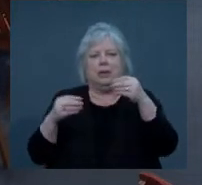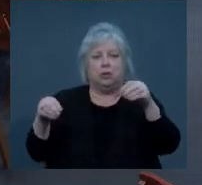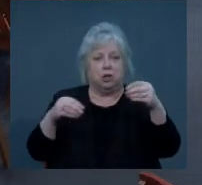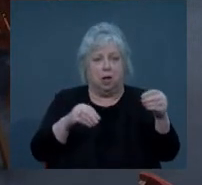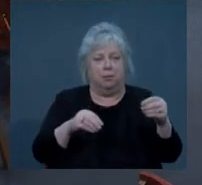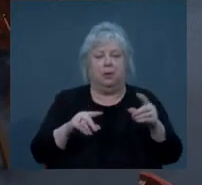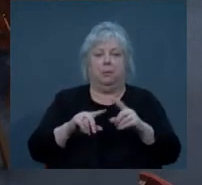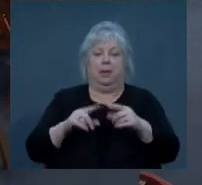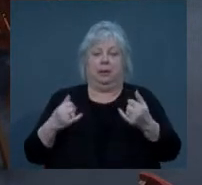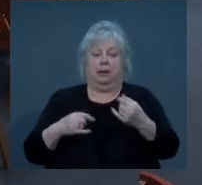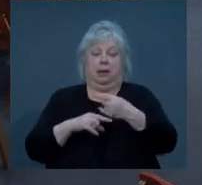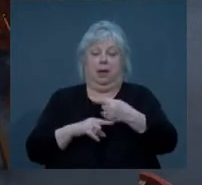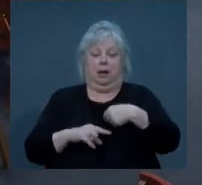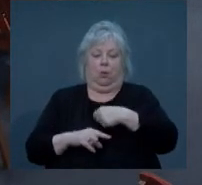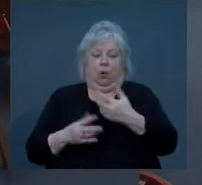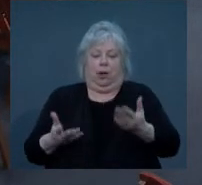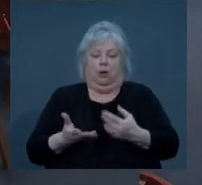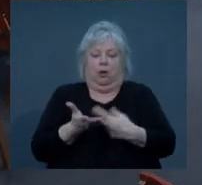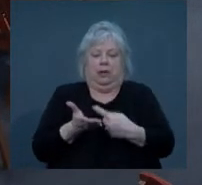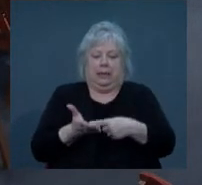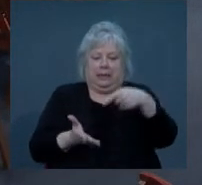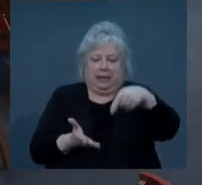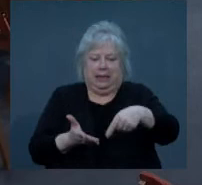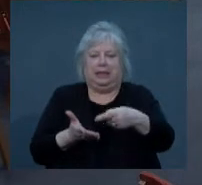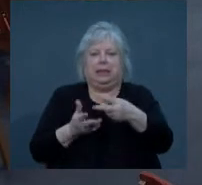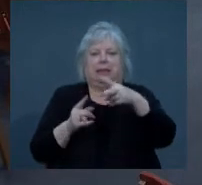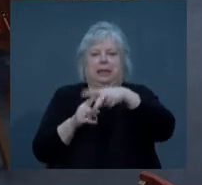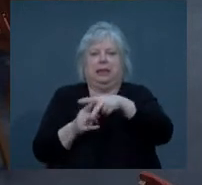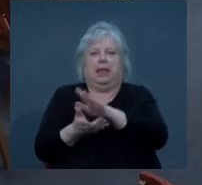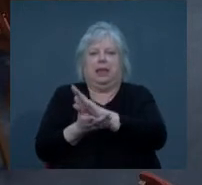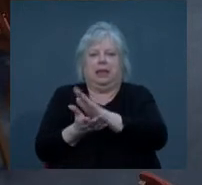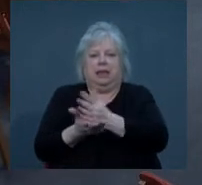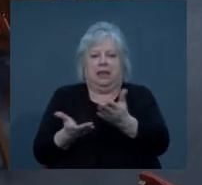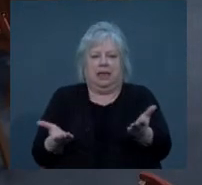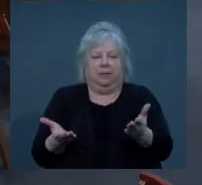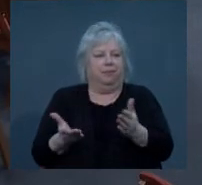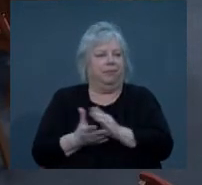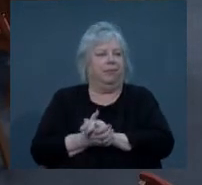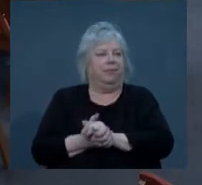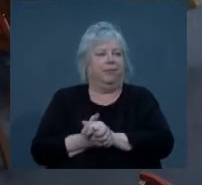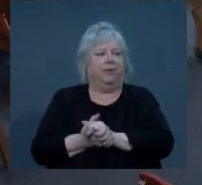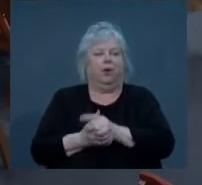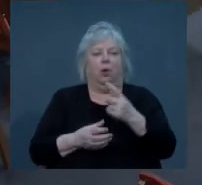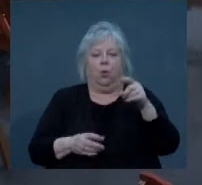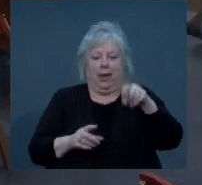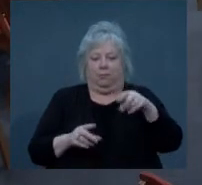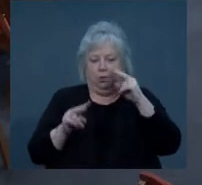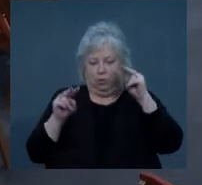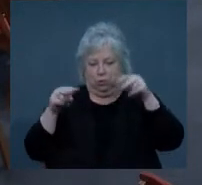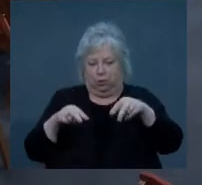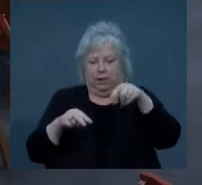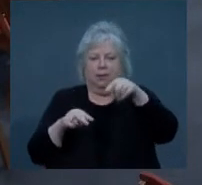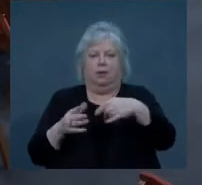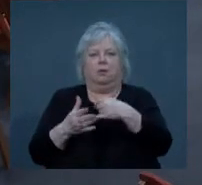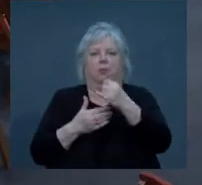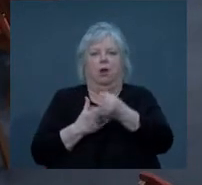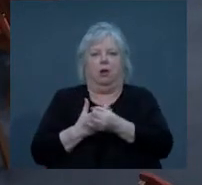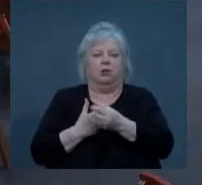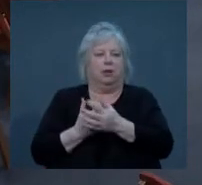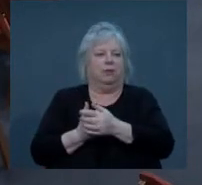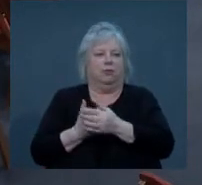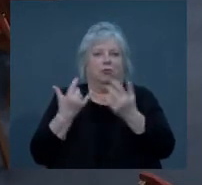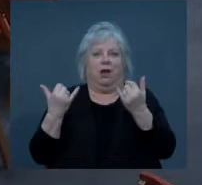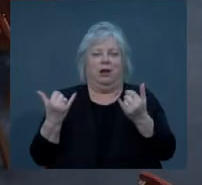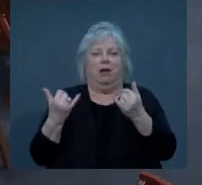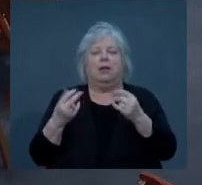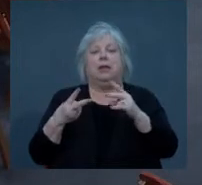today. Now, we will talk about the other, but you keep in mind, we have to look at this particular project